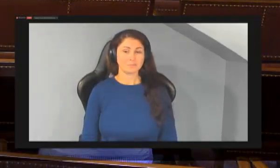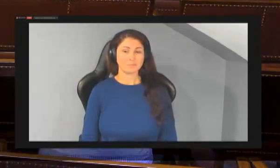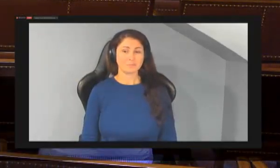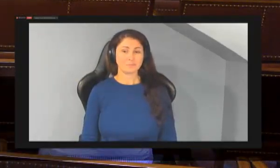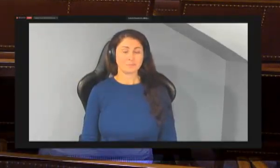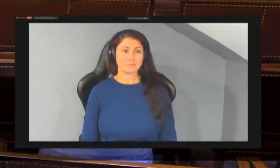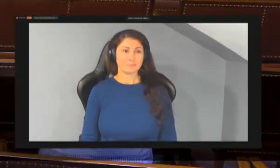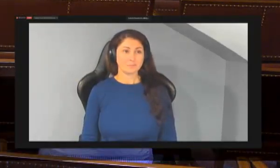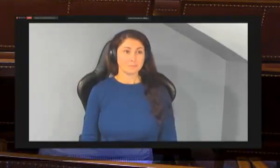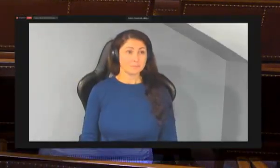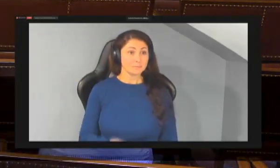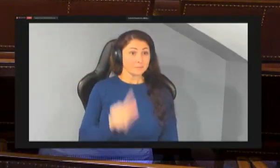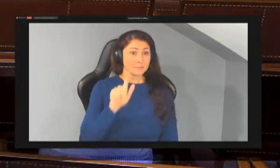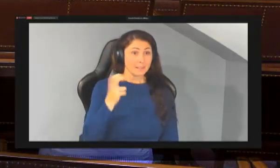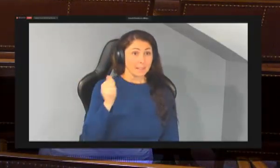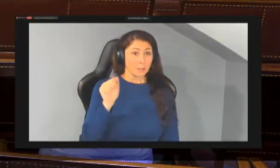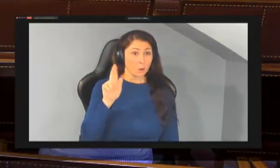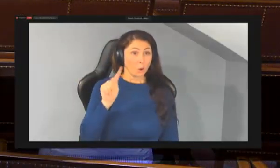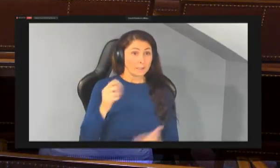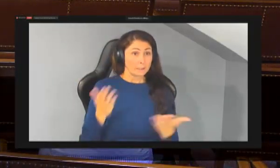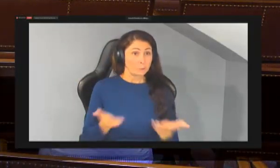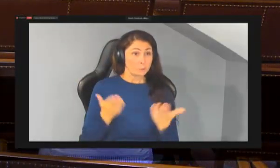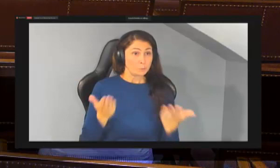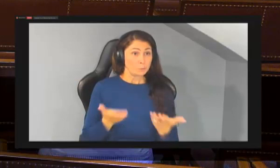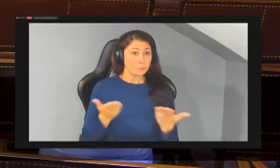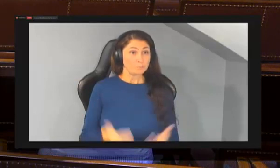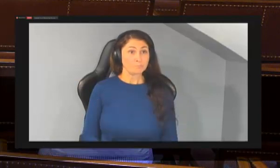Is Lee Hart with us?